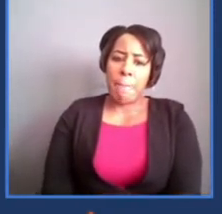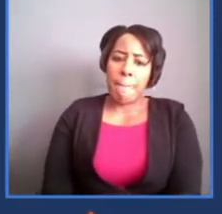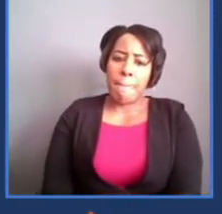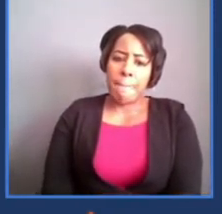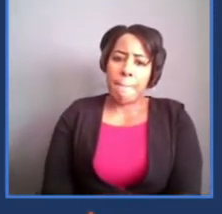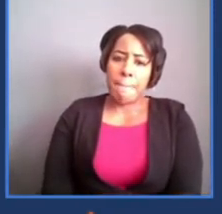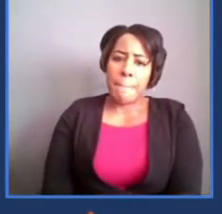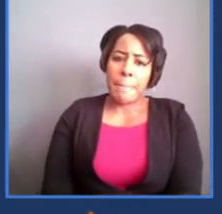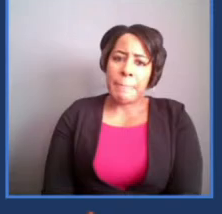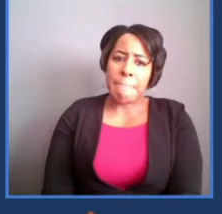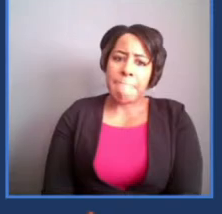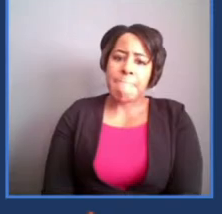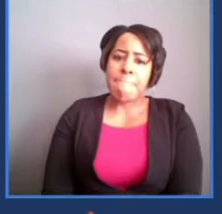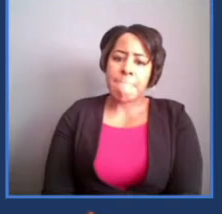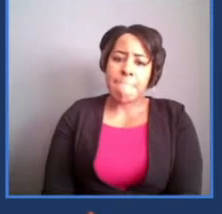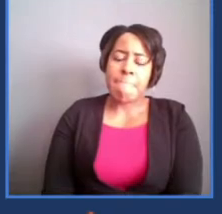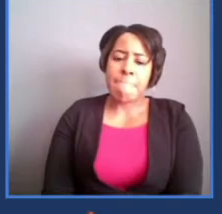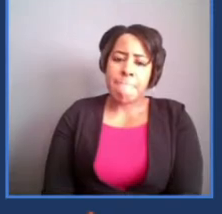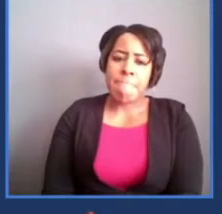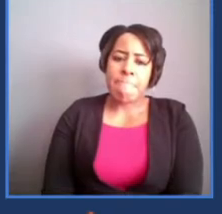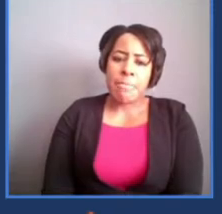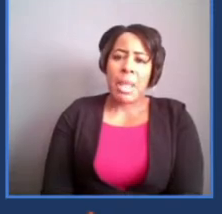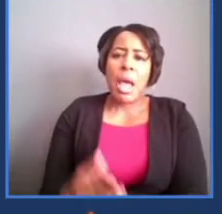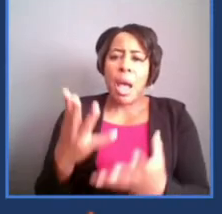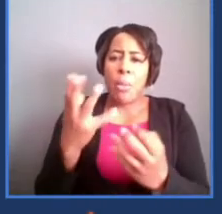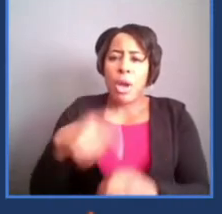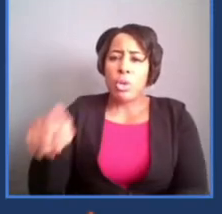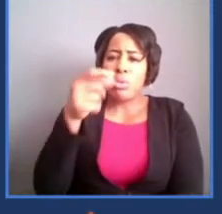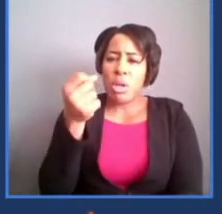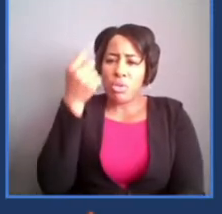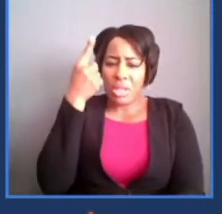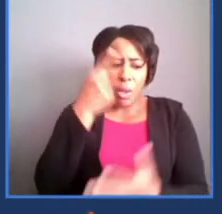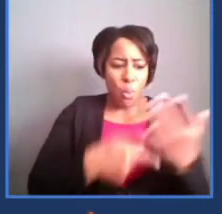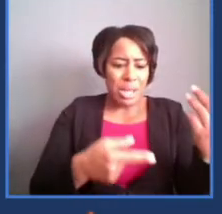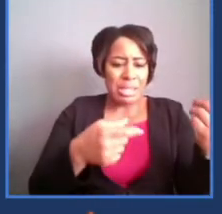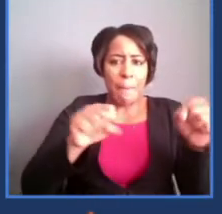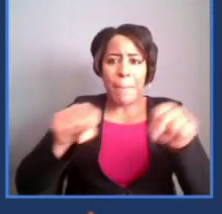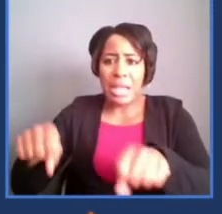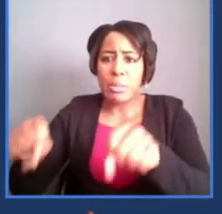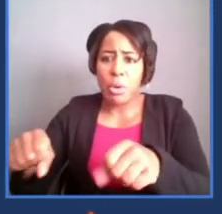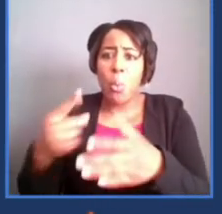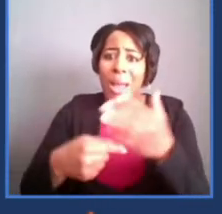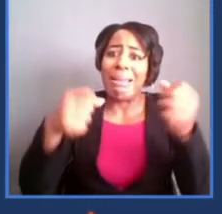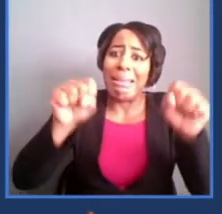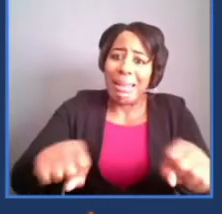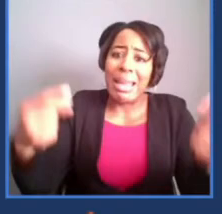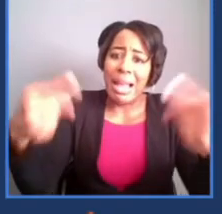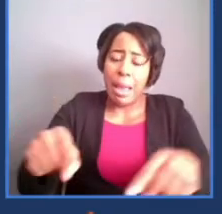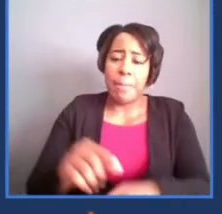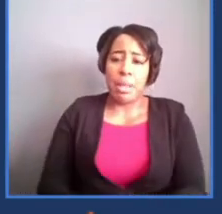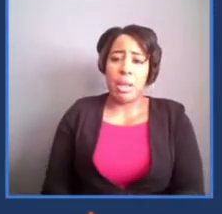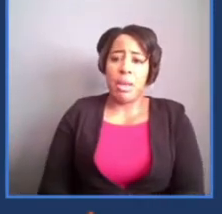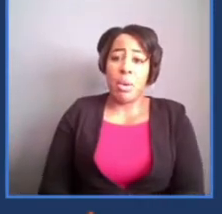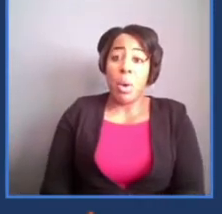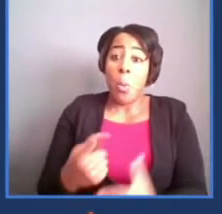Amen. I want you to feel what is possible. I want you to believe in what is possible.